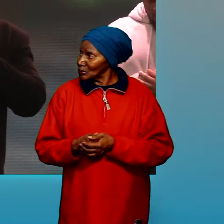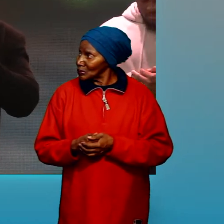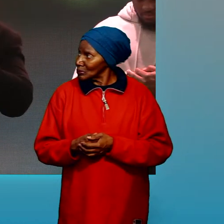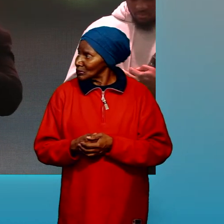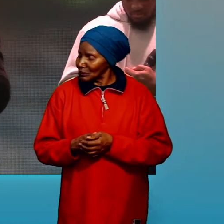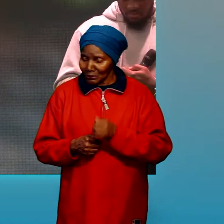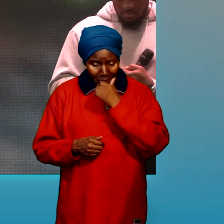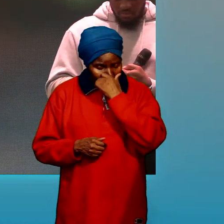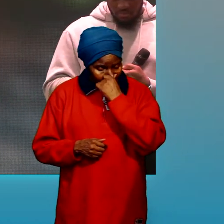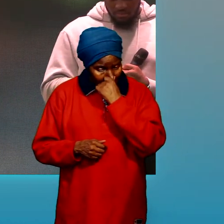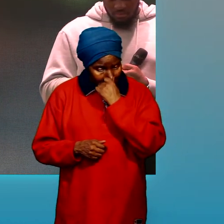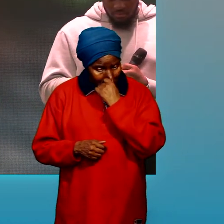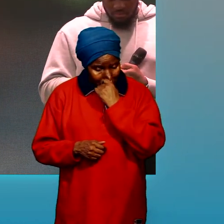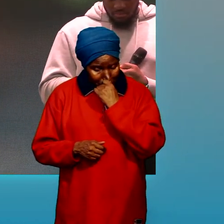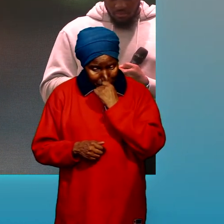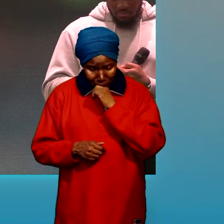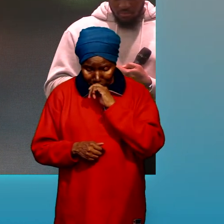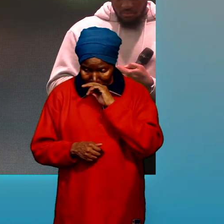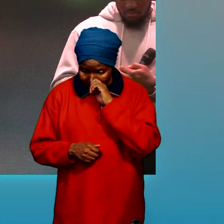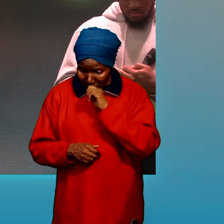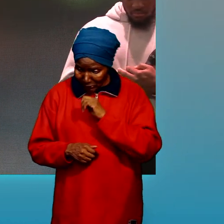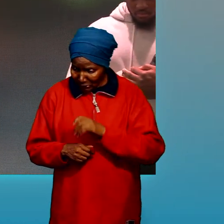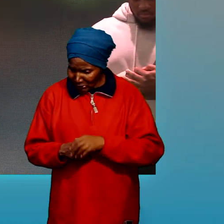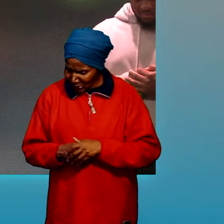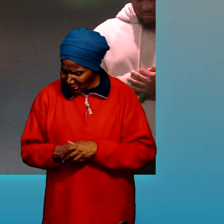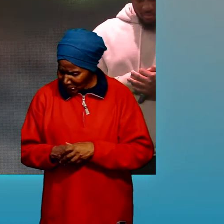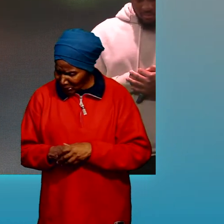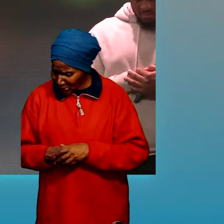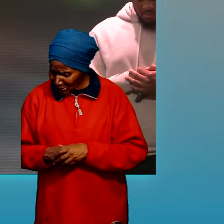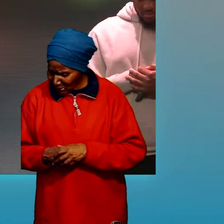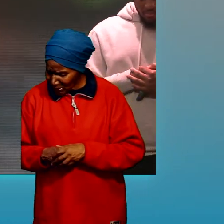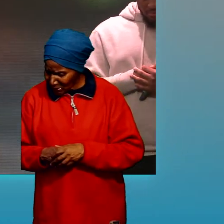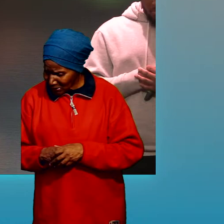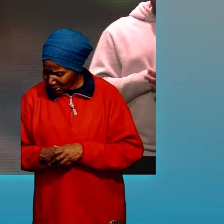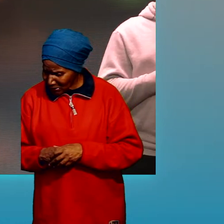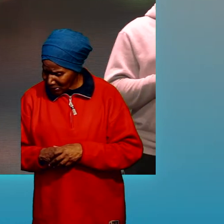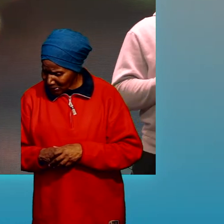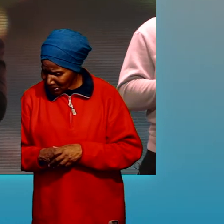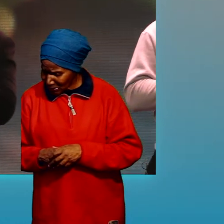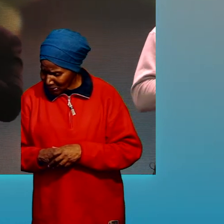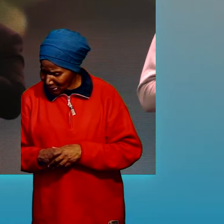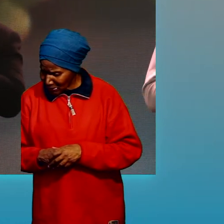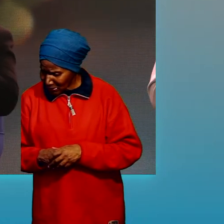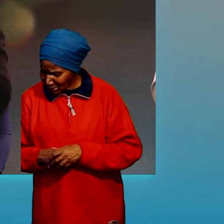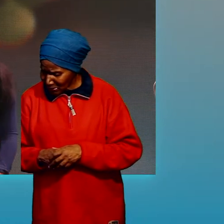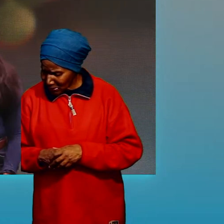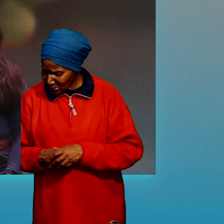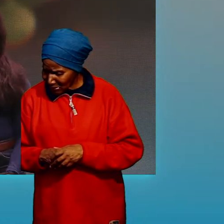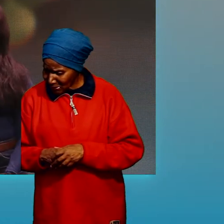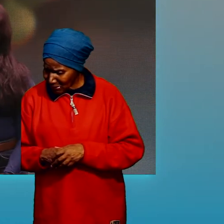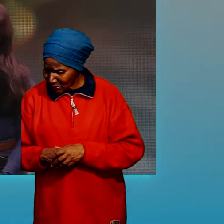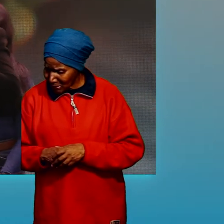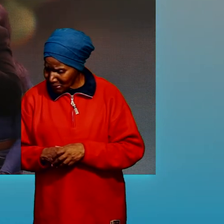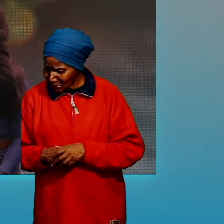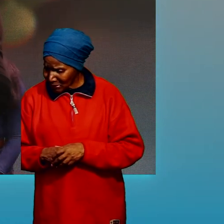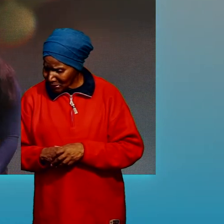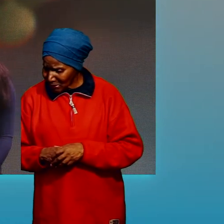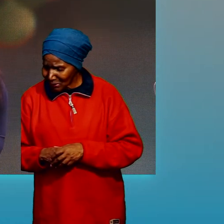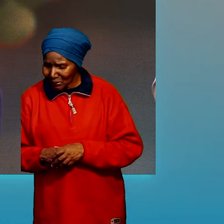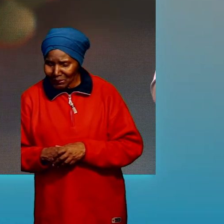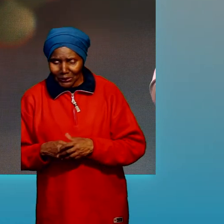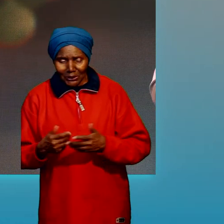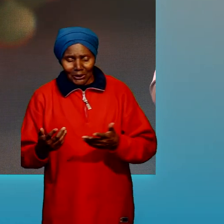And often in that response, our bodies often look like we're seated or kneeled. And we're saying,